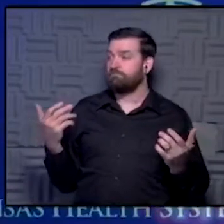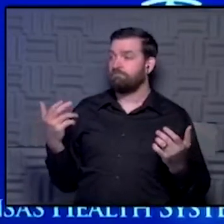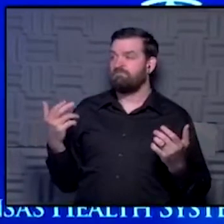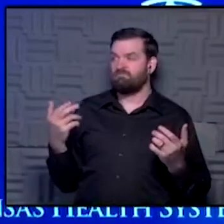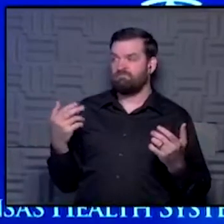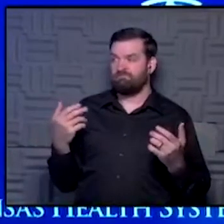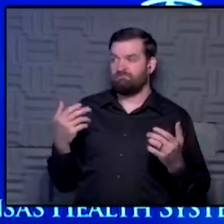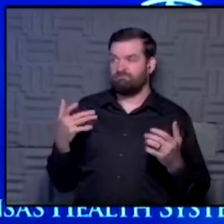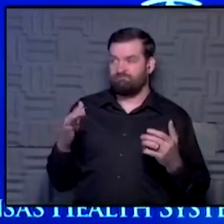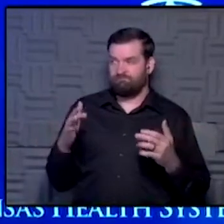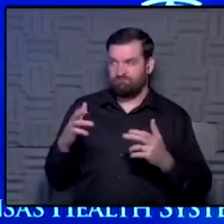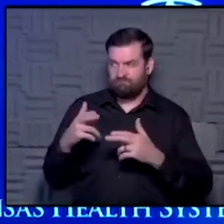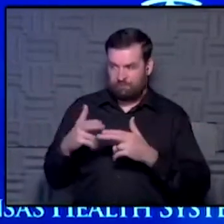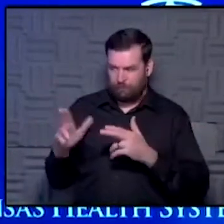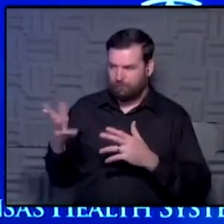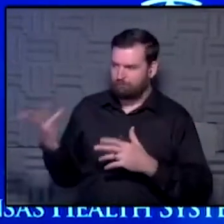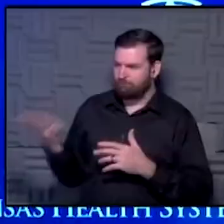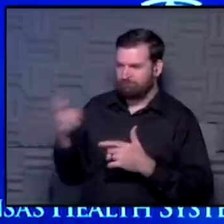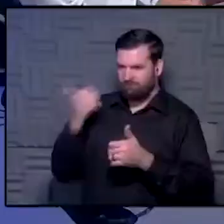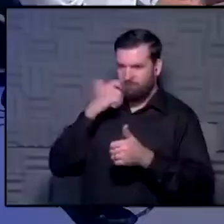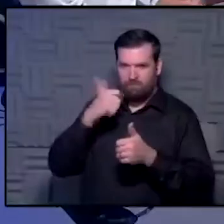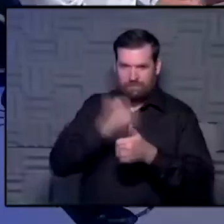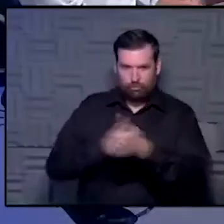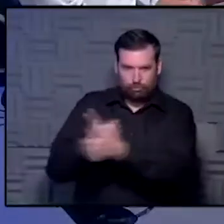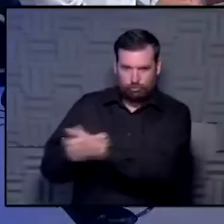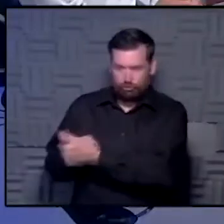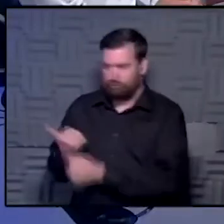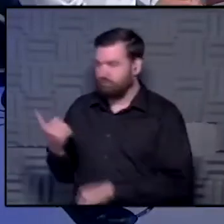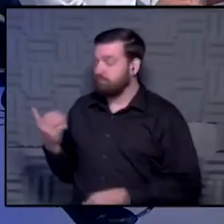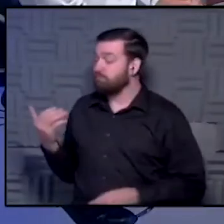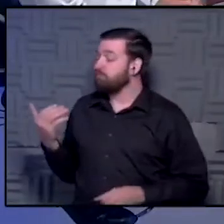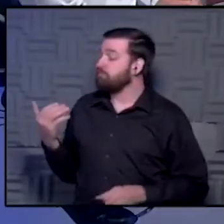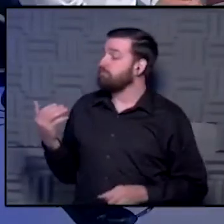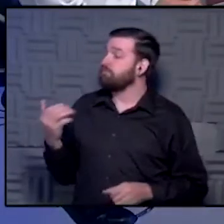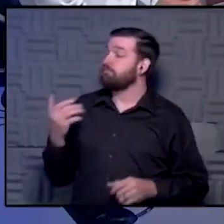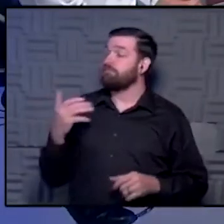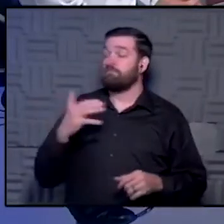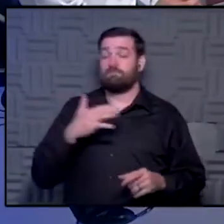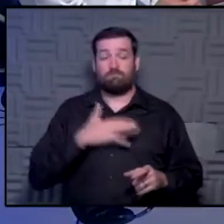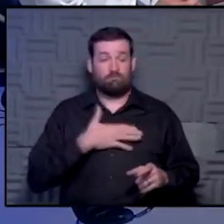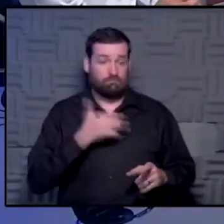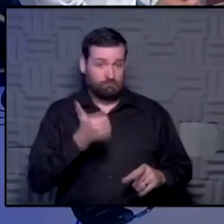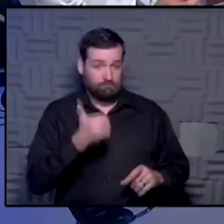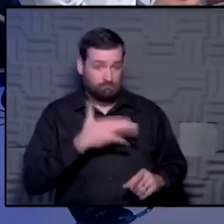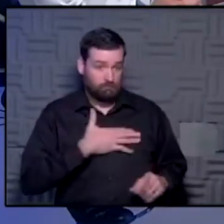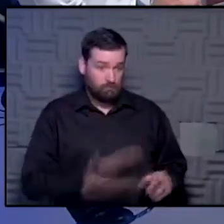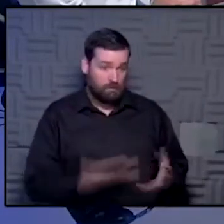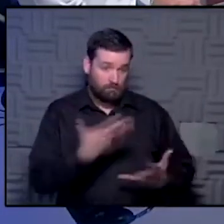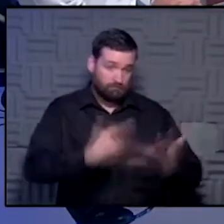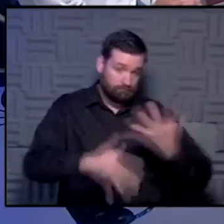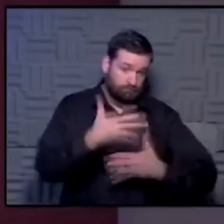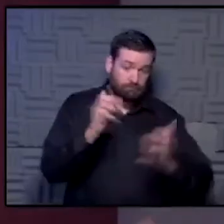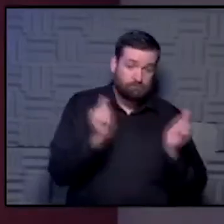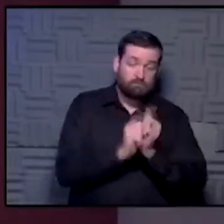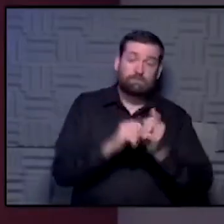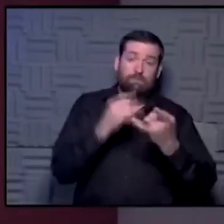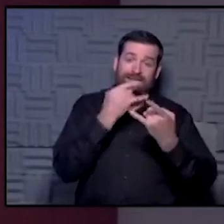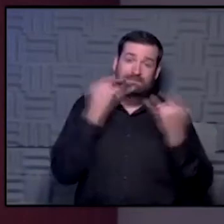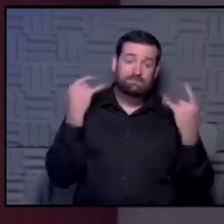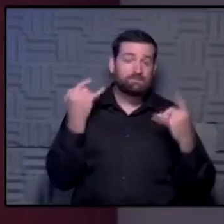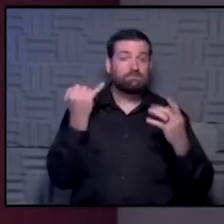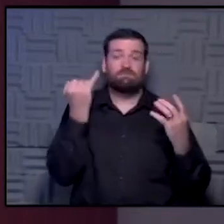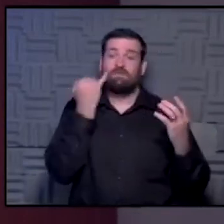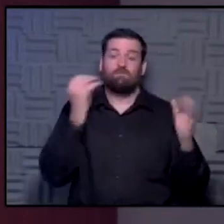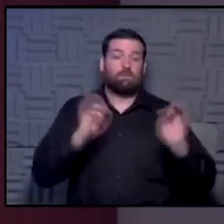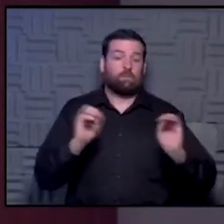one quick word of advice from each of our folks. If you are willing to be around your friends with masks on, if they haven't been a part